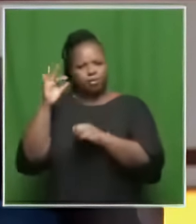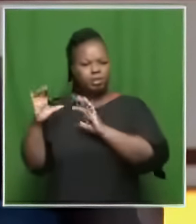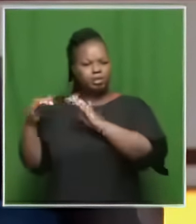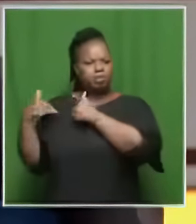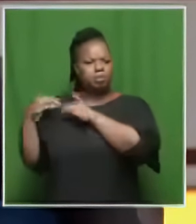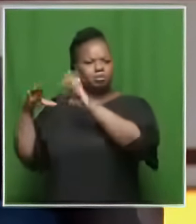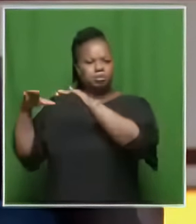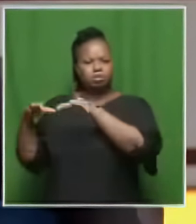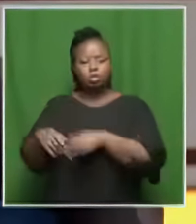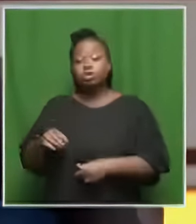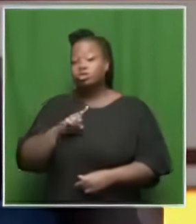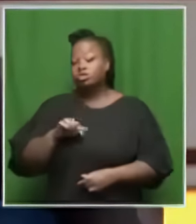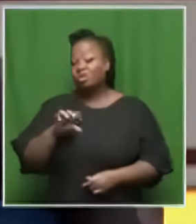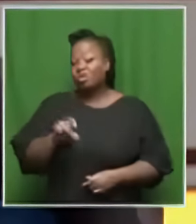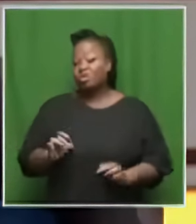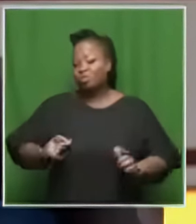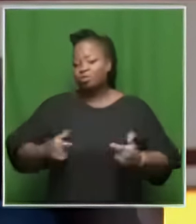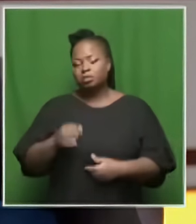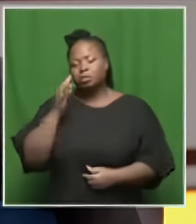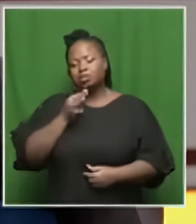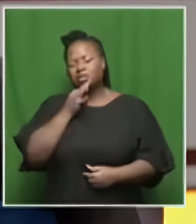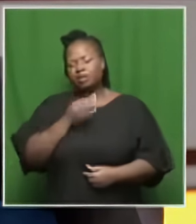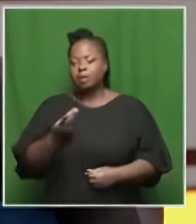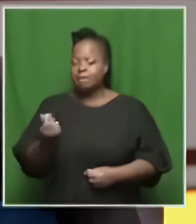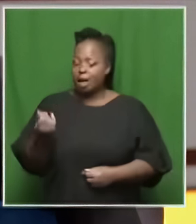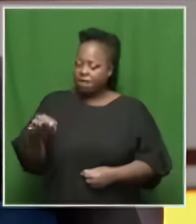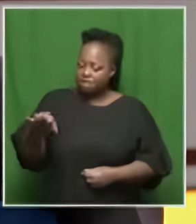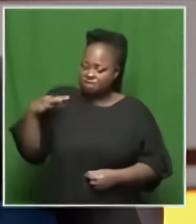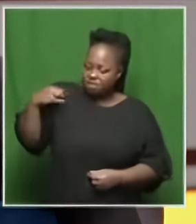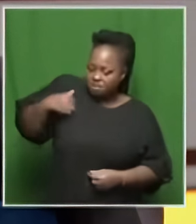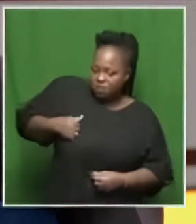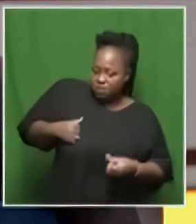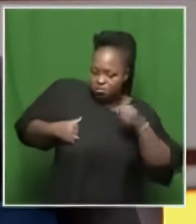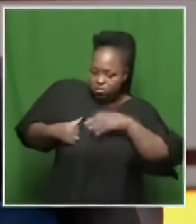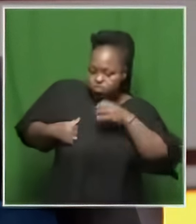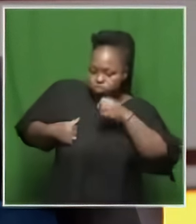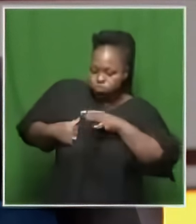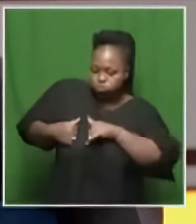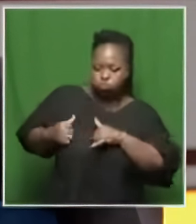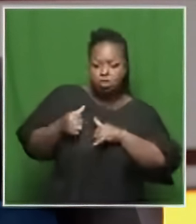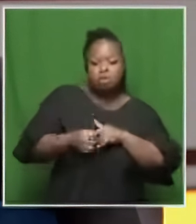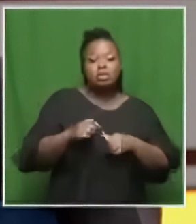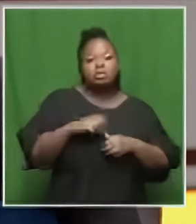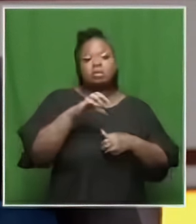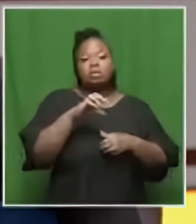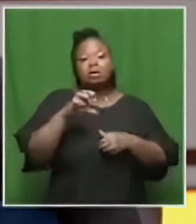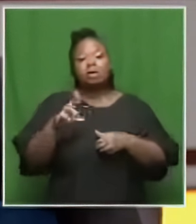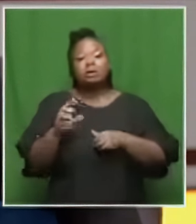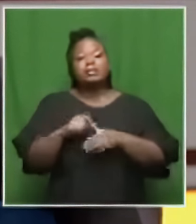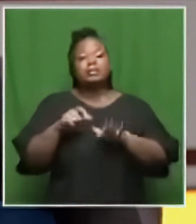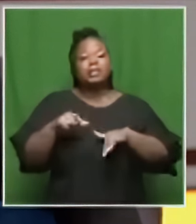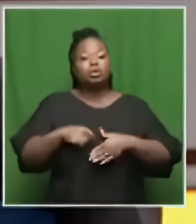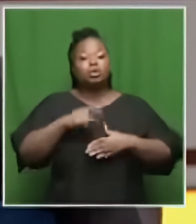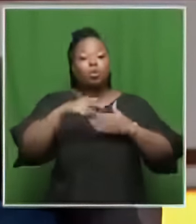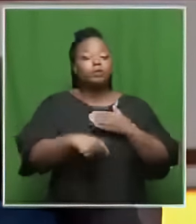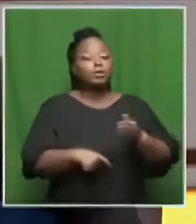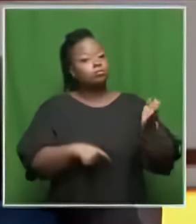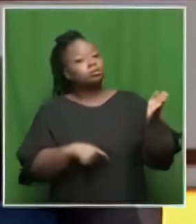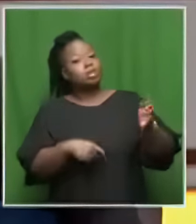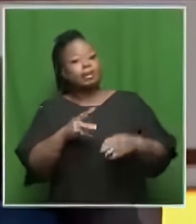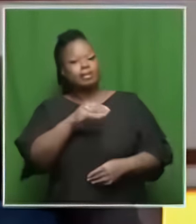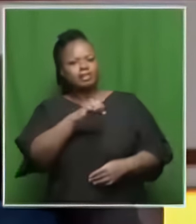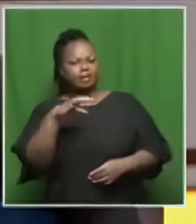the Zondo Commission that millions were put in bags to go to the CR17 conference in